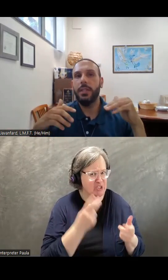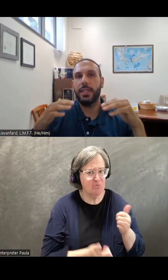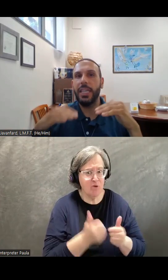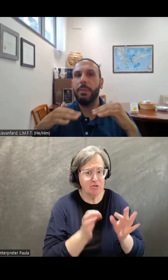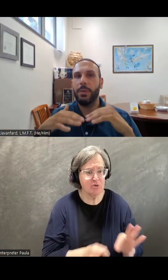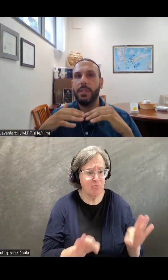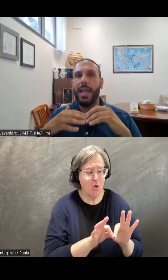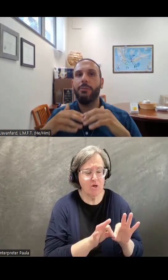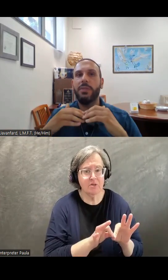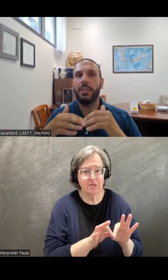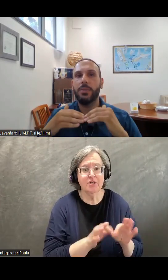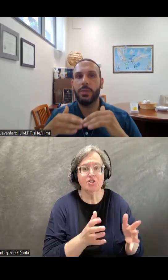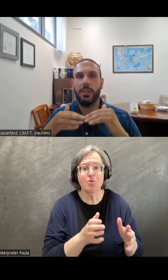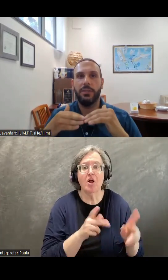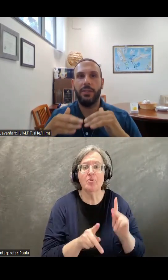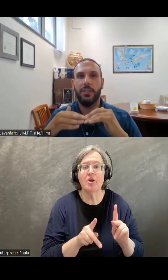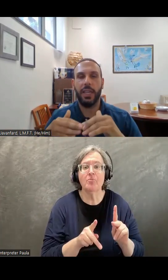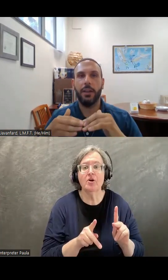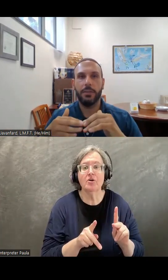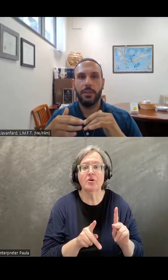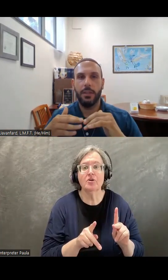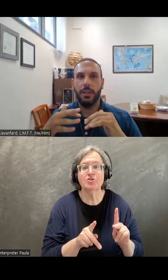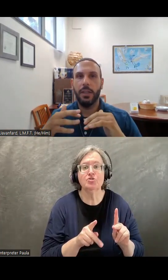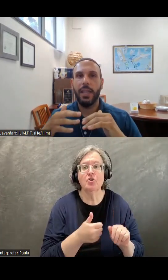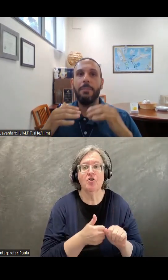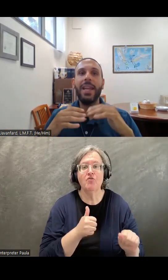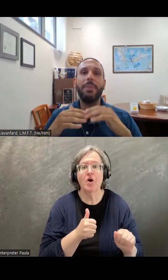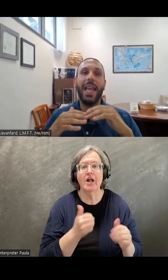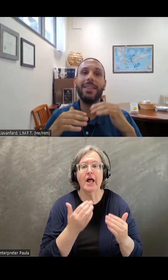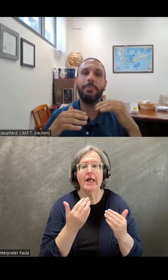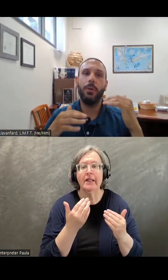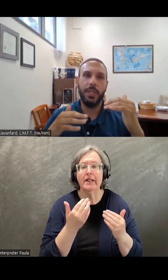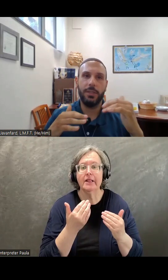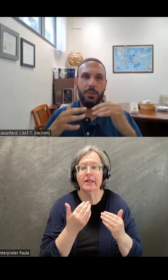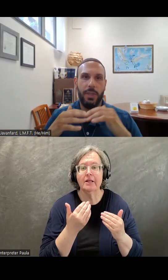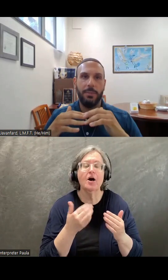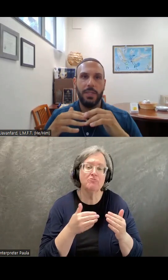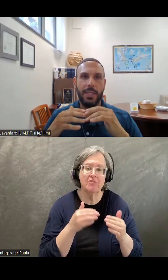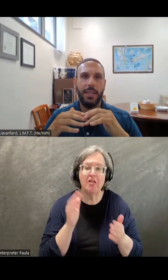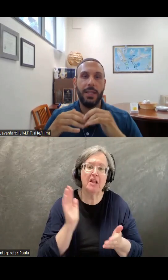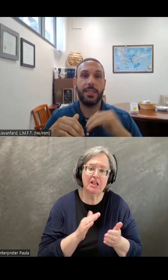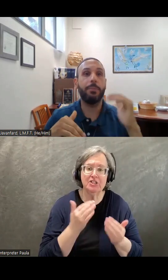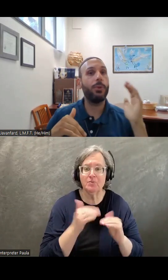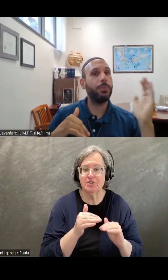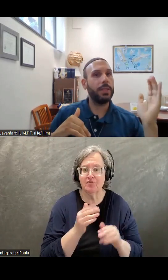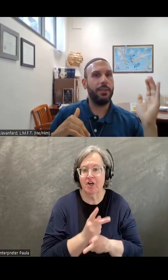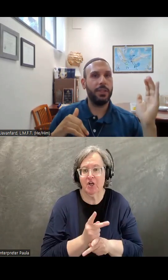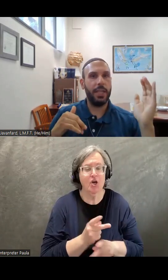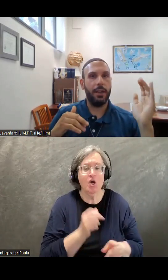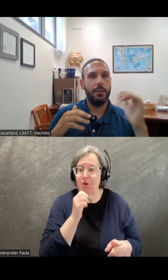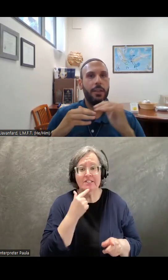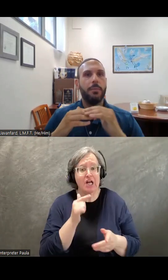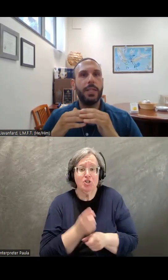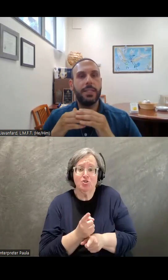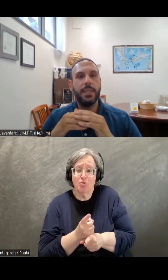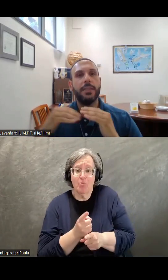important is to keep a person out of the least restrictive level of care. It may not be as important to them to say that it's the appropriate level of